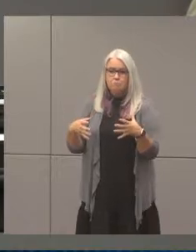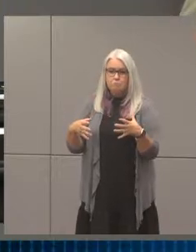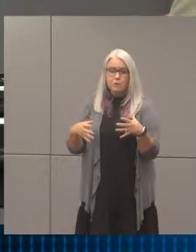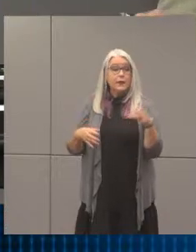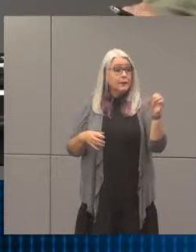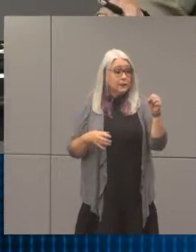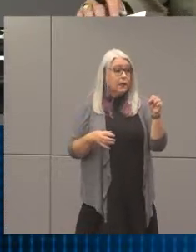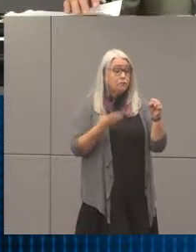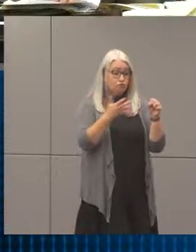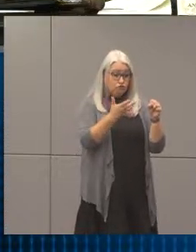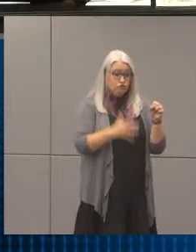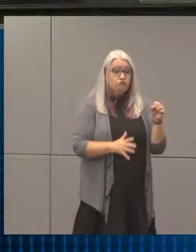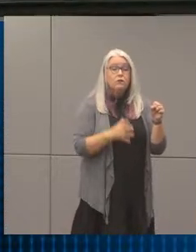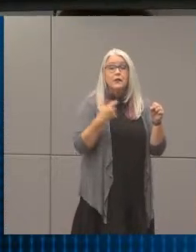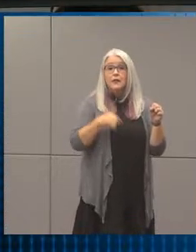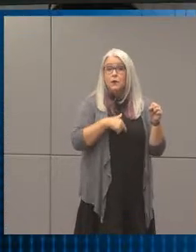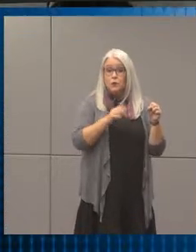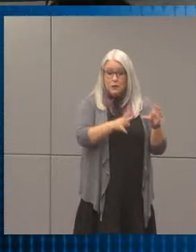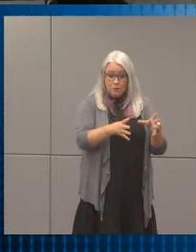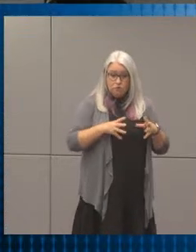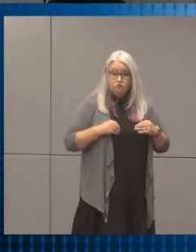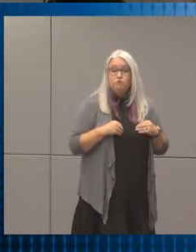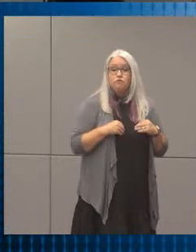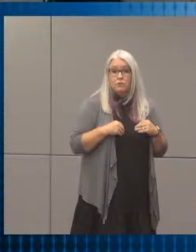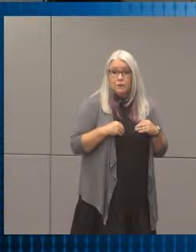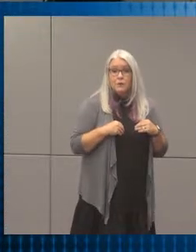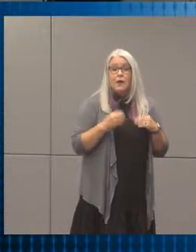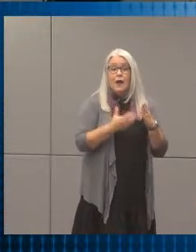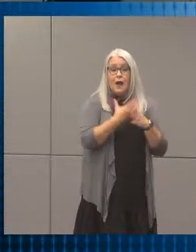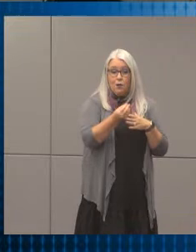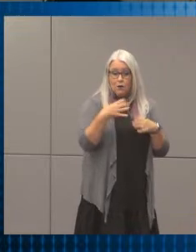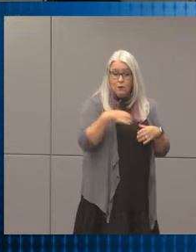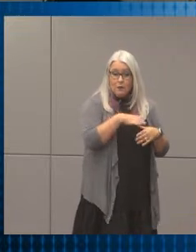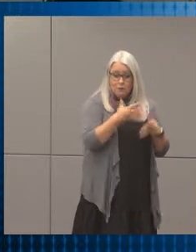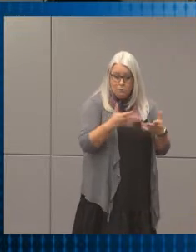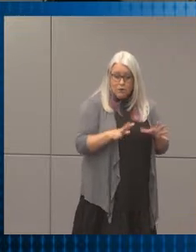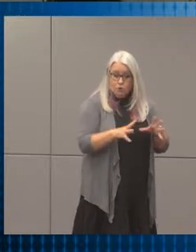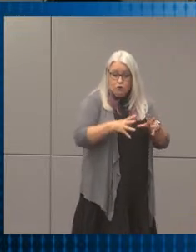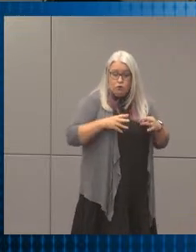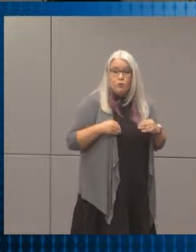Yes, that has. It was adopted out of committee last week.